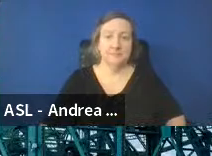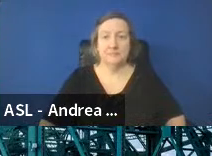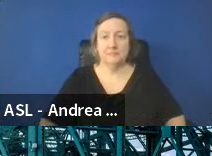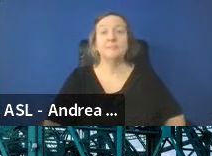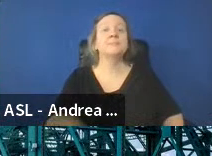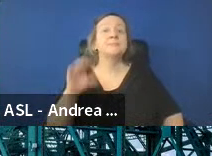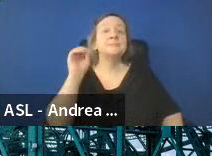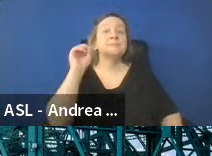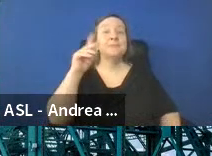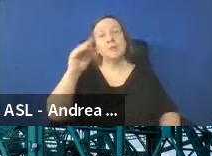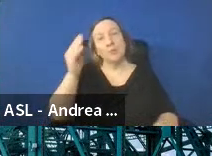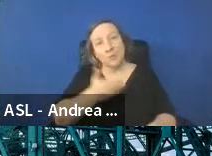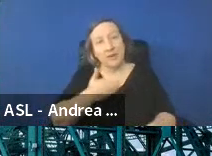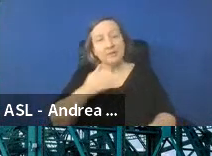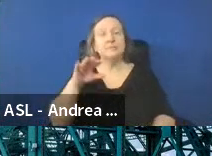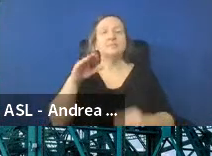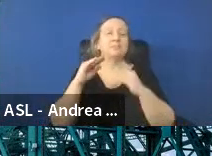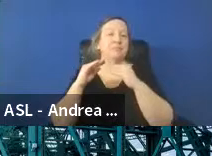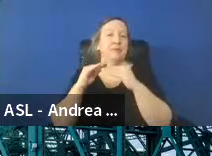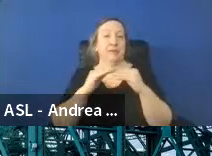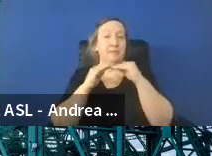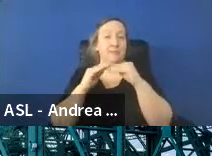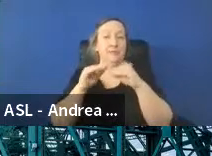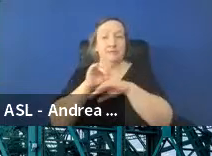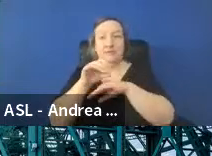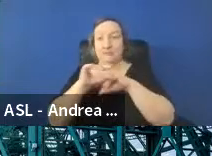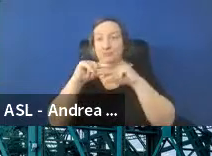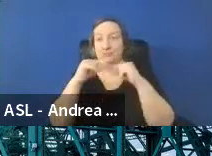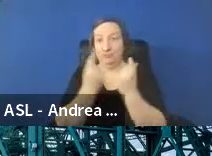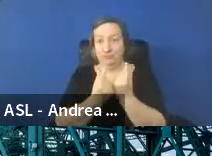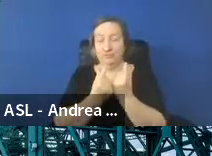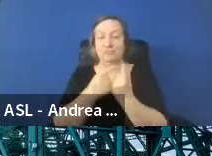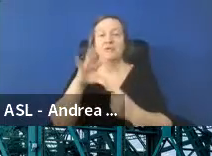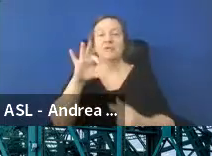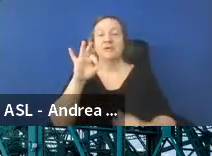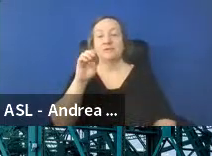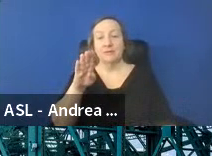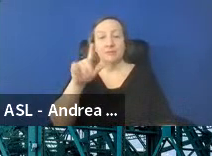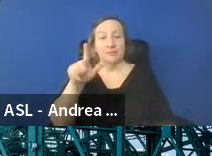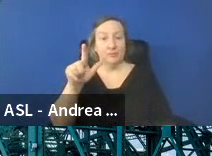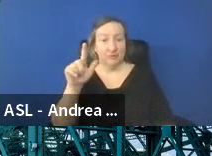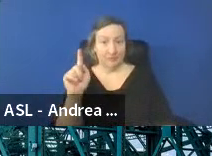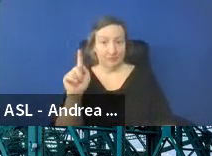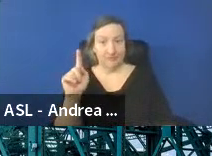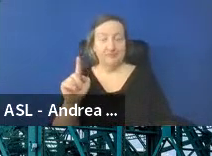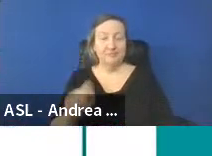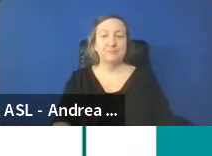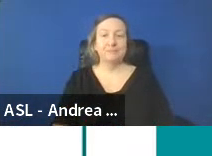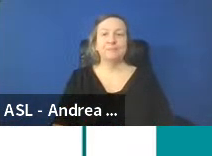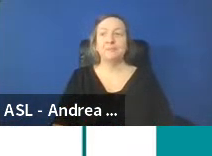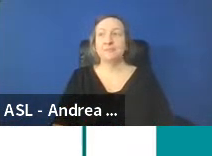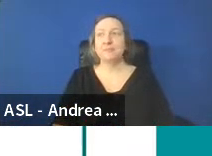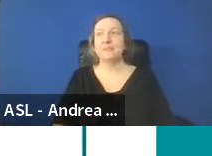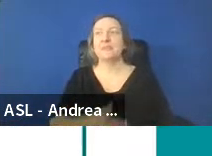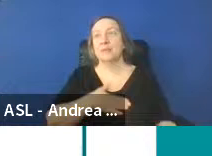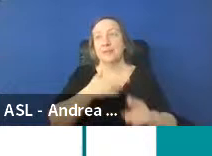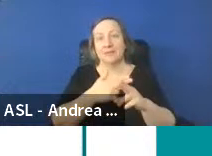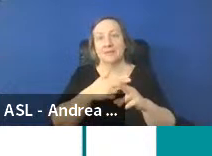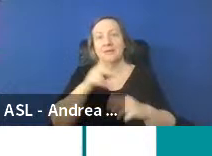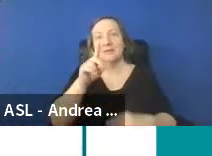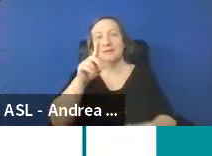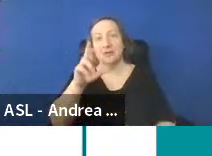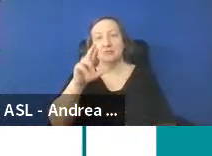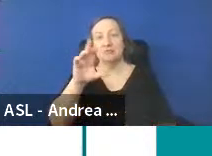All right, welcome to the Equity Advisory Group. It's February 21st. My name is Dr.